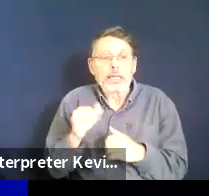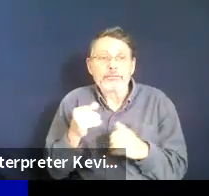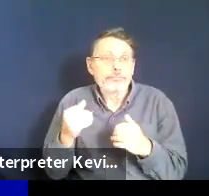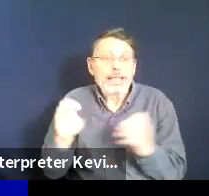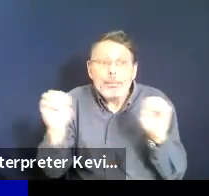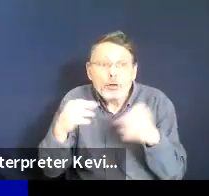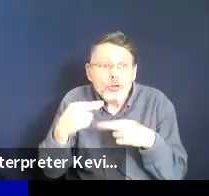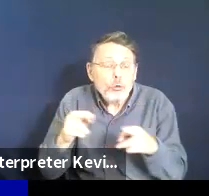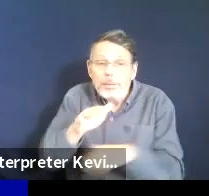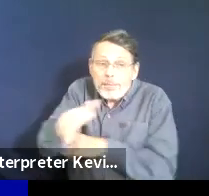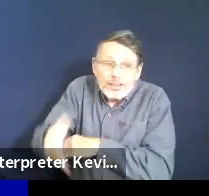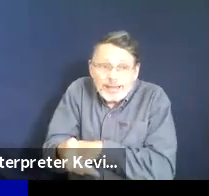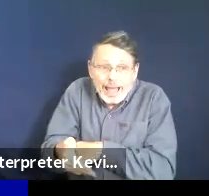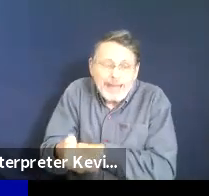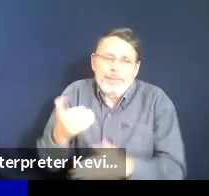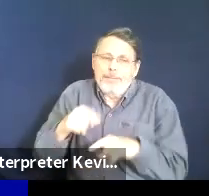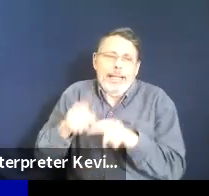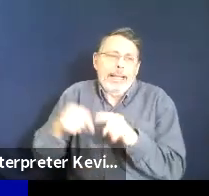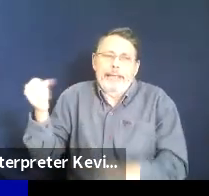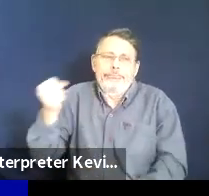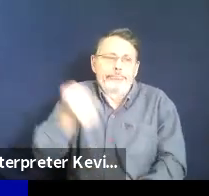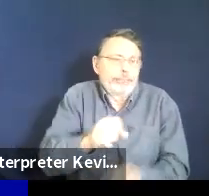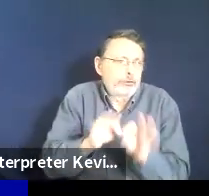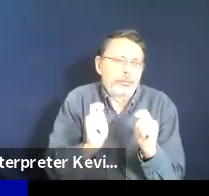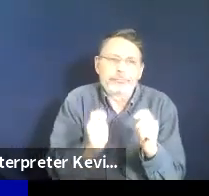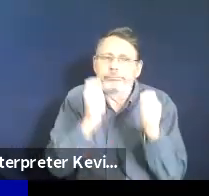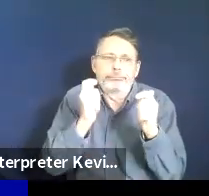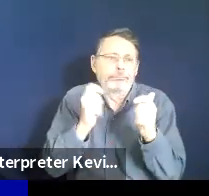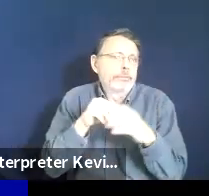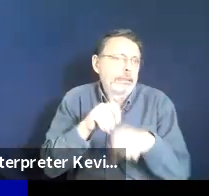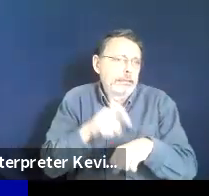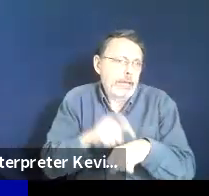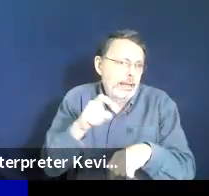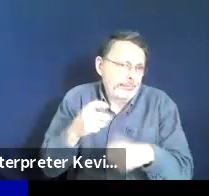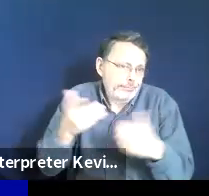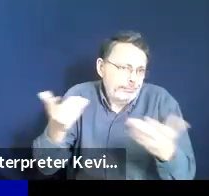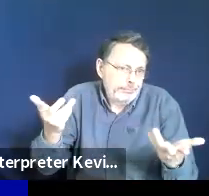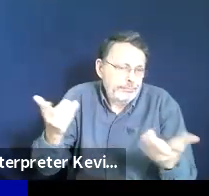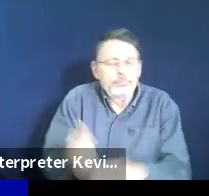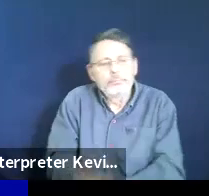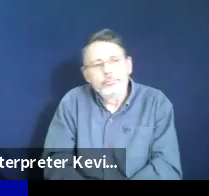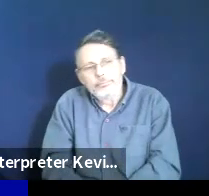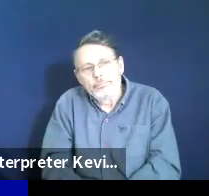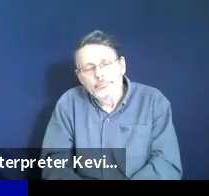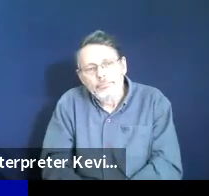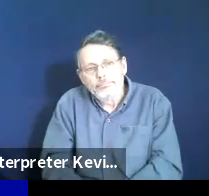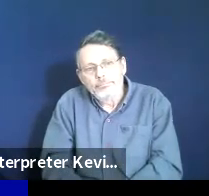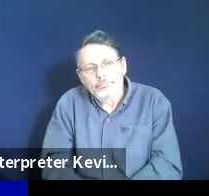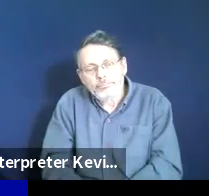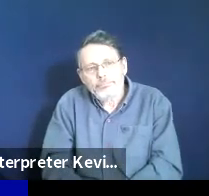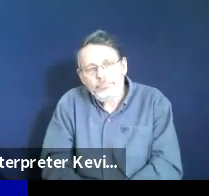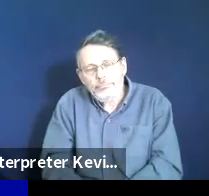the middle of the night, they might not be able to get an interpreter there in time, or, you know,